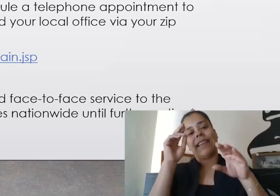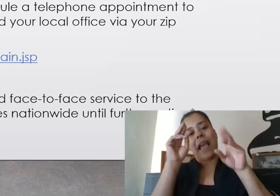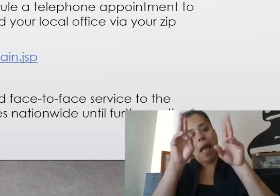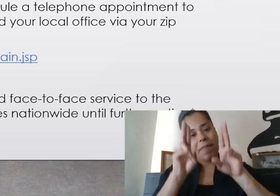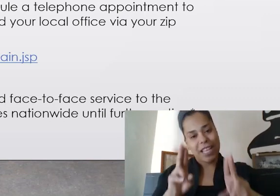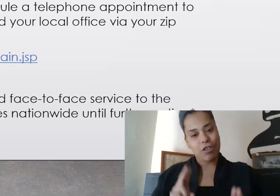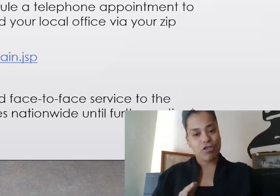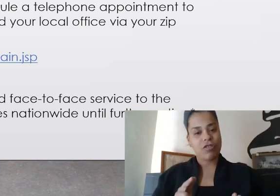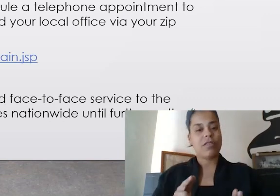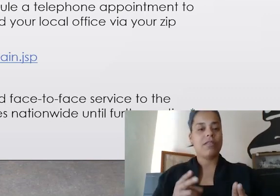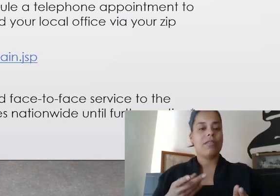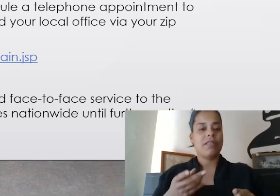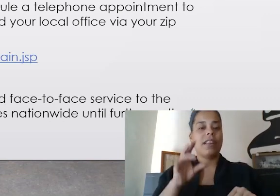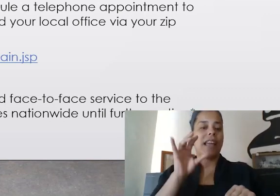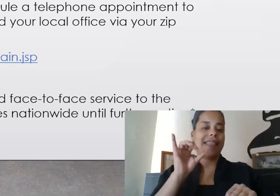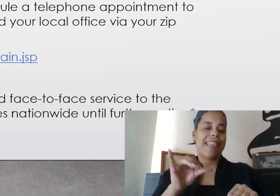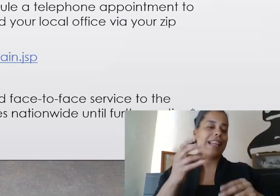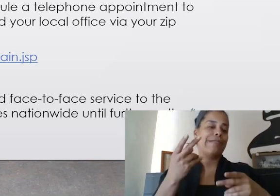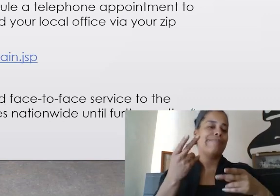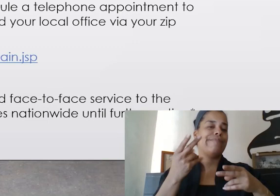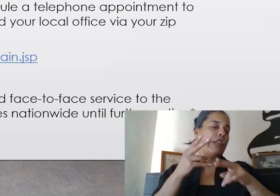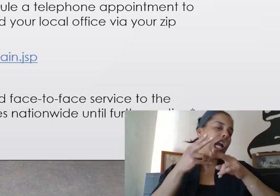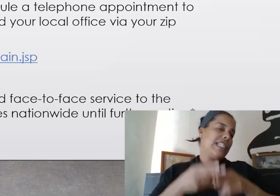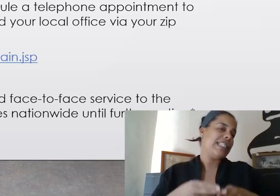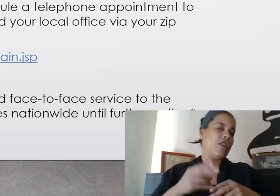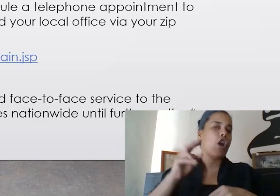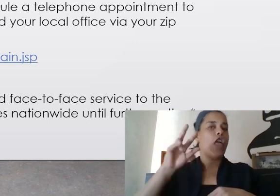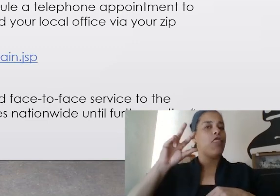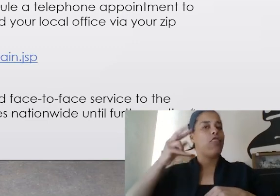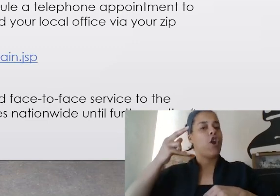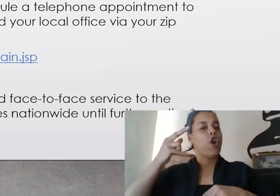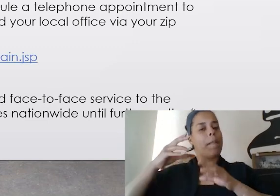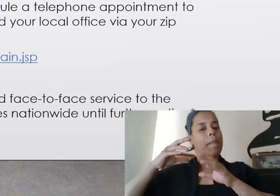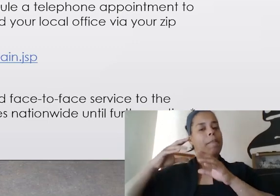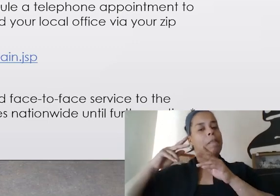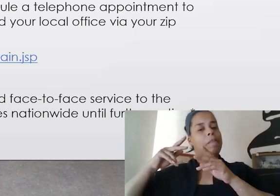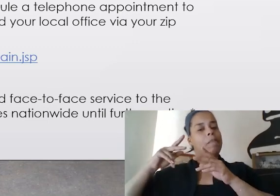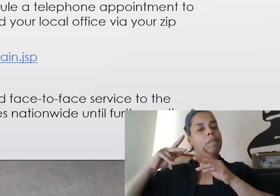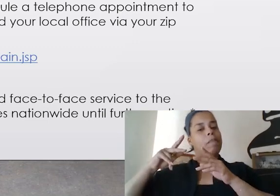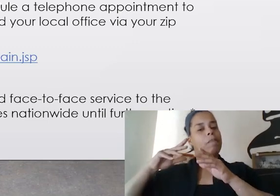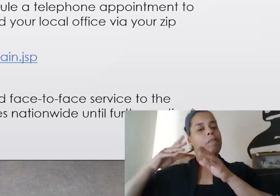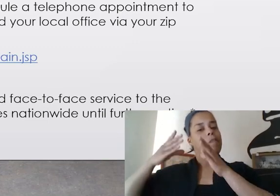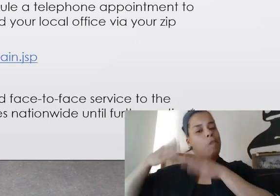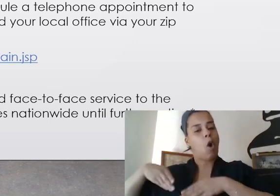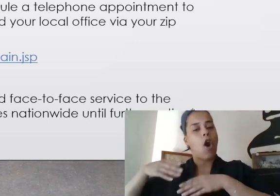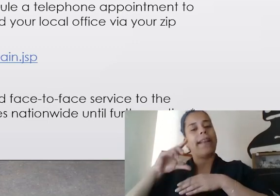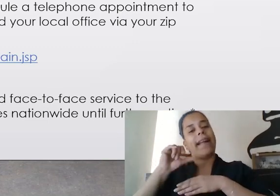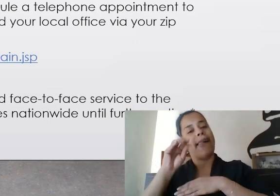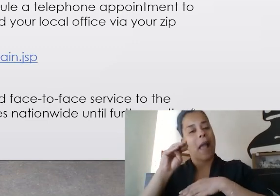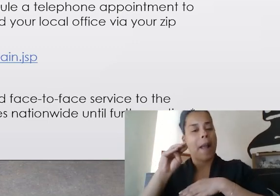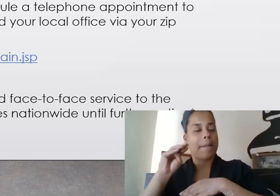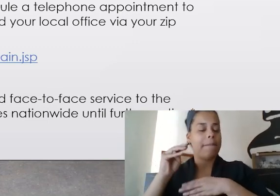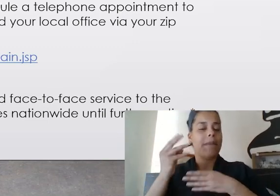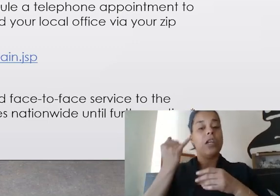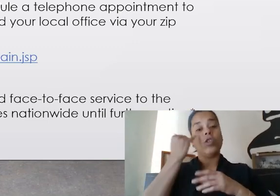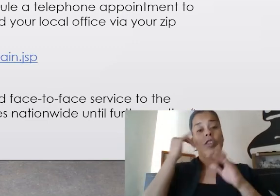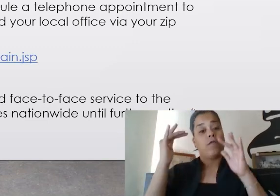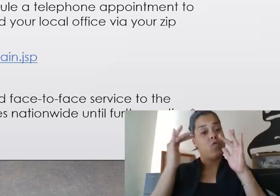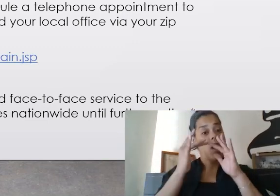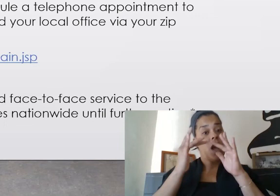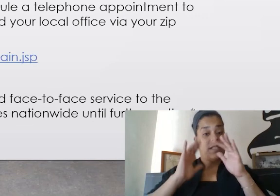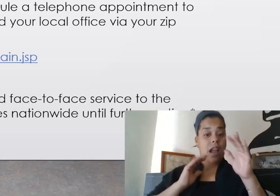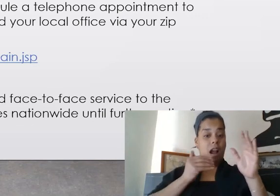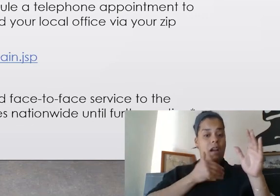considered like a third-party claim. So if you contact our agency, we could help you submit the